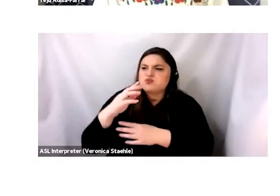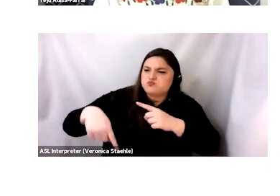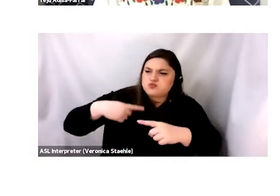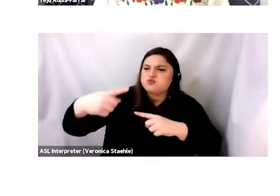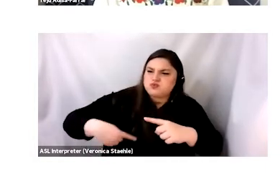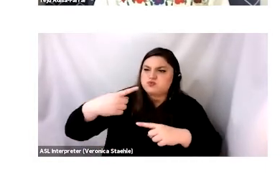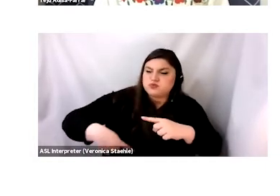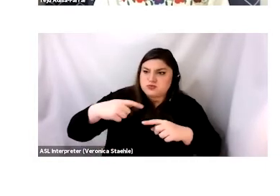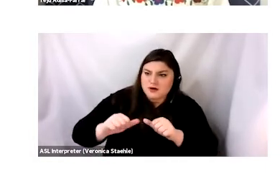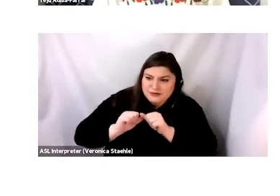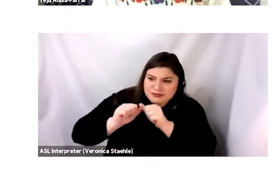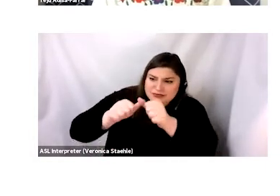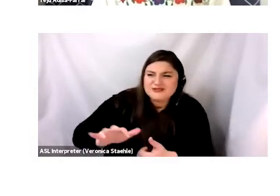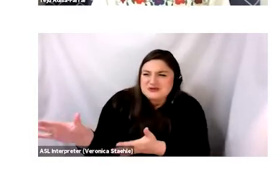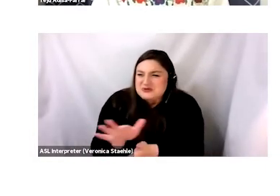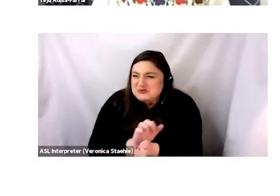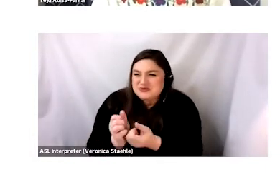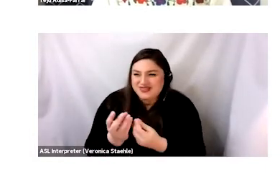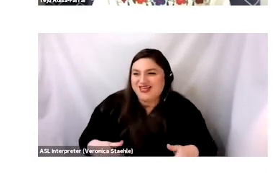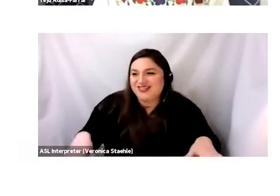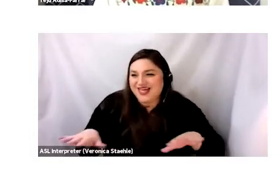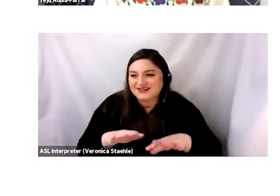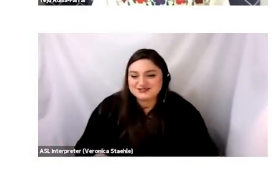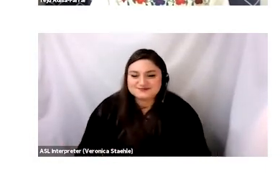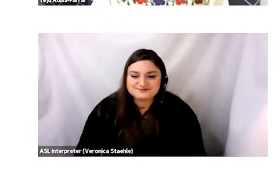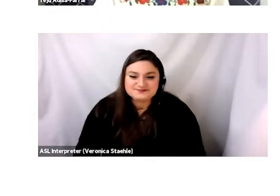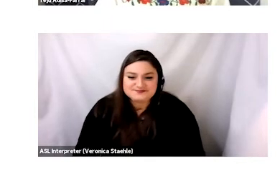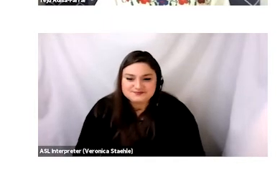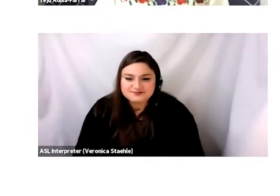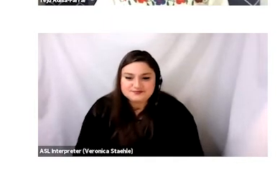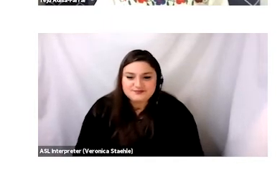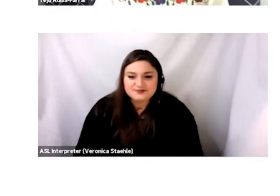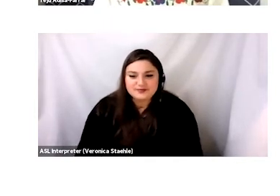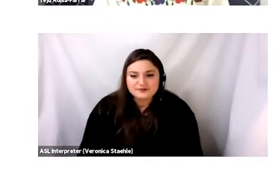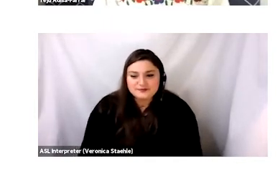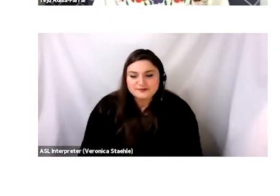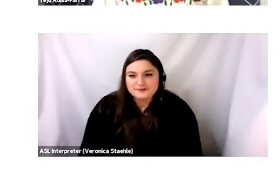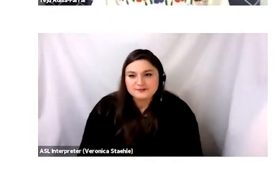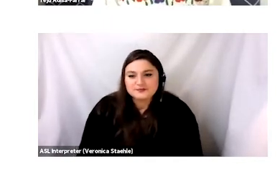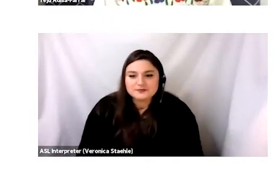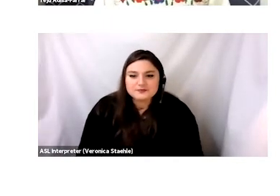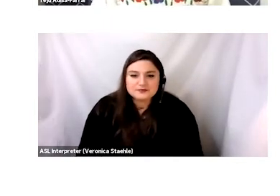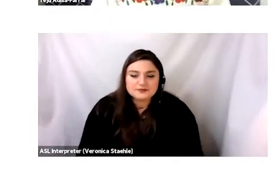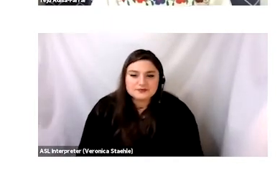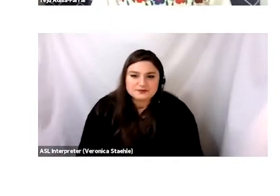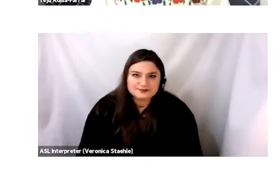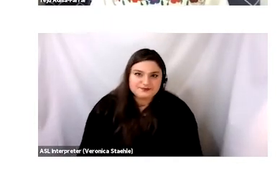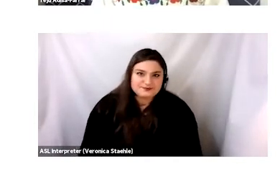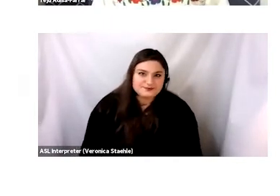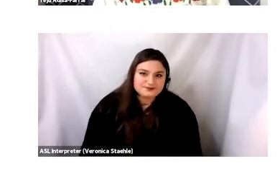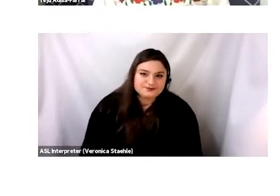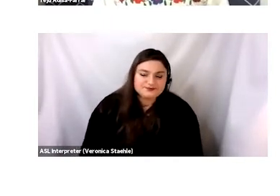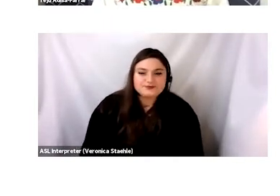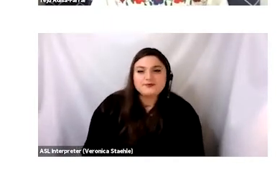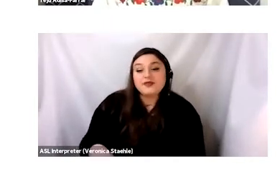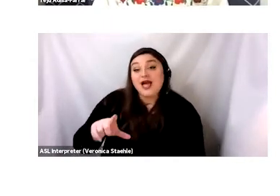these agricultural tasks that were required for plantation slavery, such as clearing the land. The other aspect of plantation